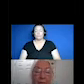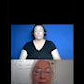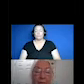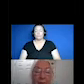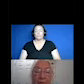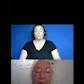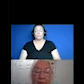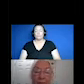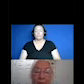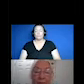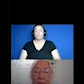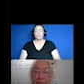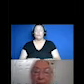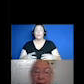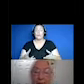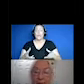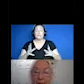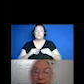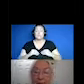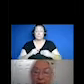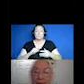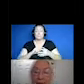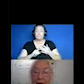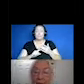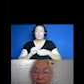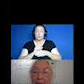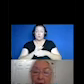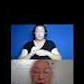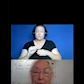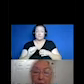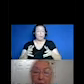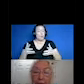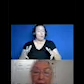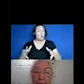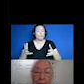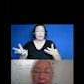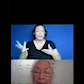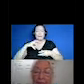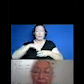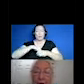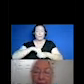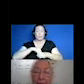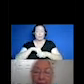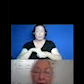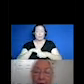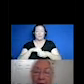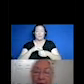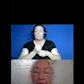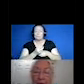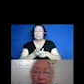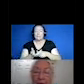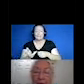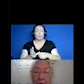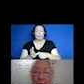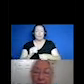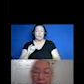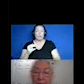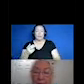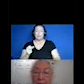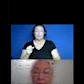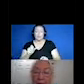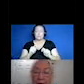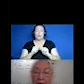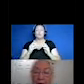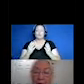the acceptance of these practices is already incorporated by several IHS